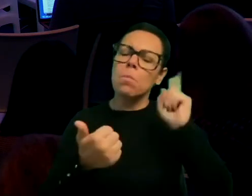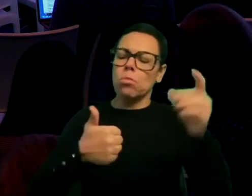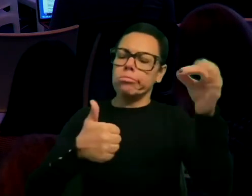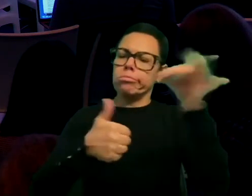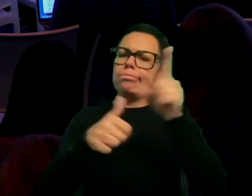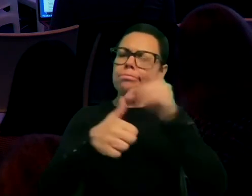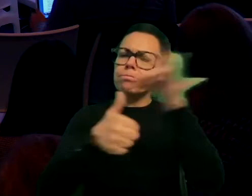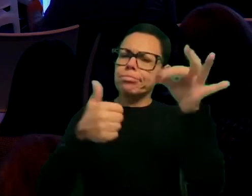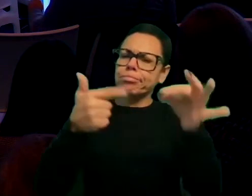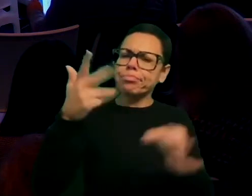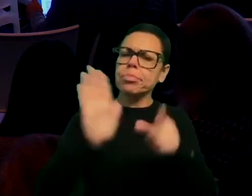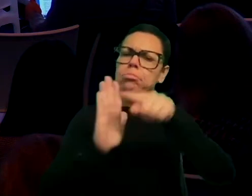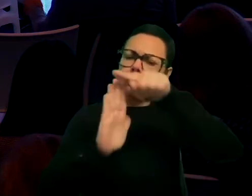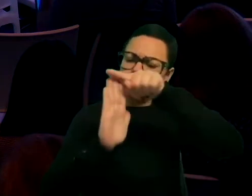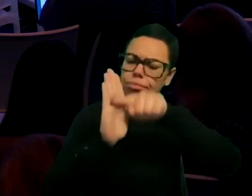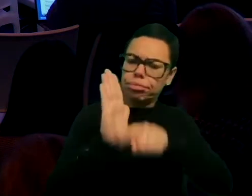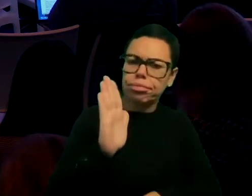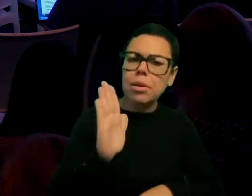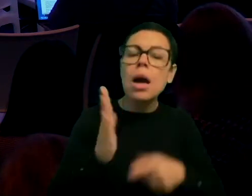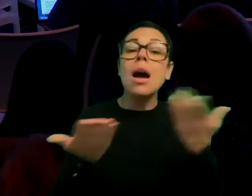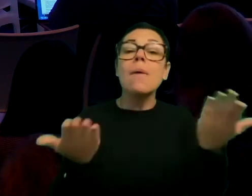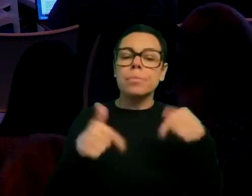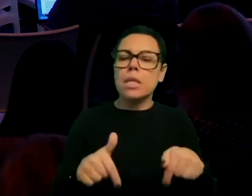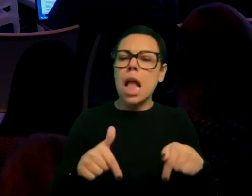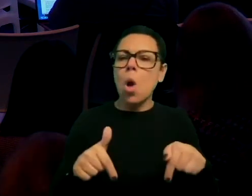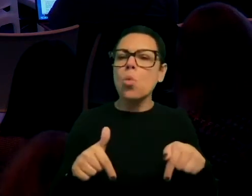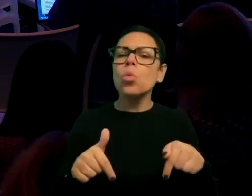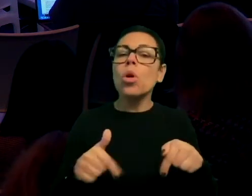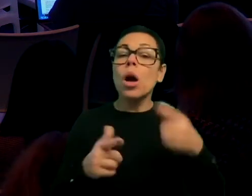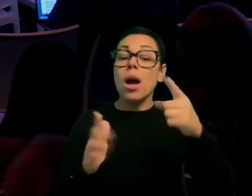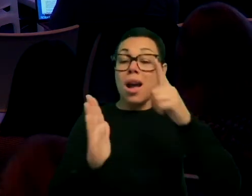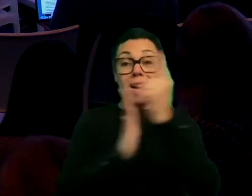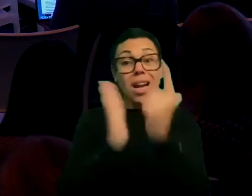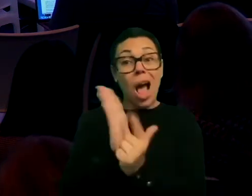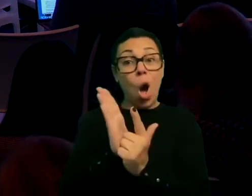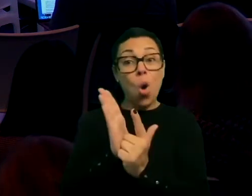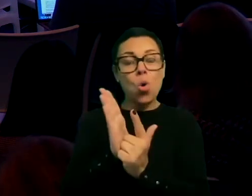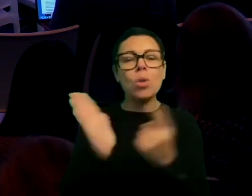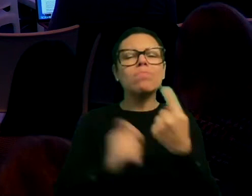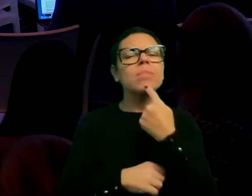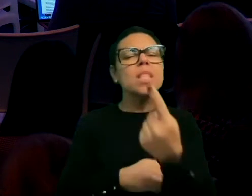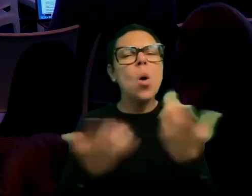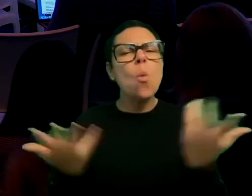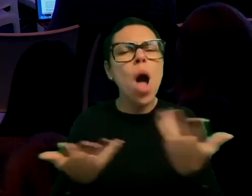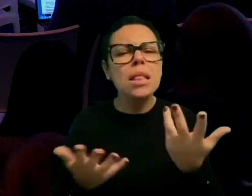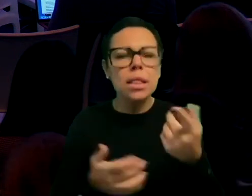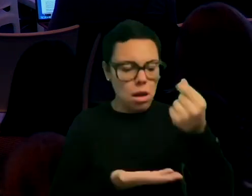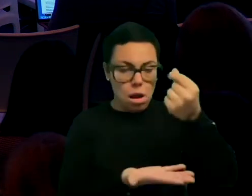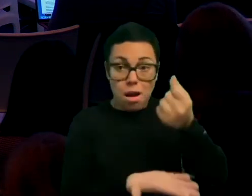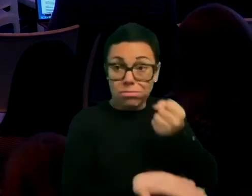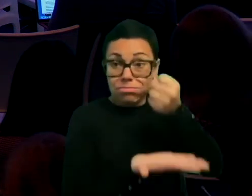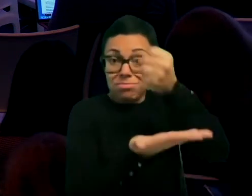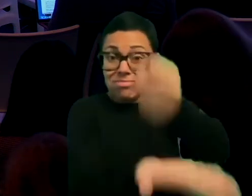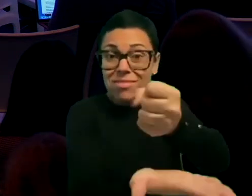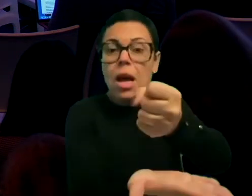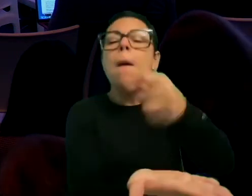start, obviously. We have in the law also that all capital investment should have an ex-ante gender analysis. I also